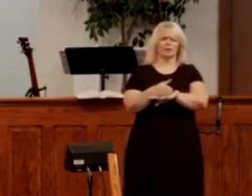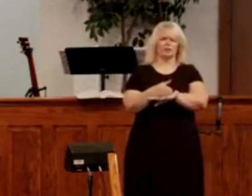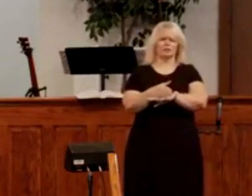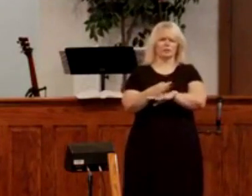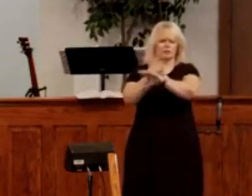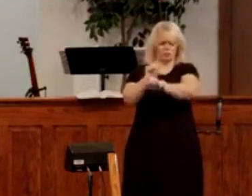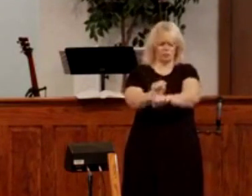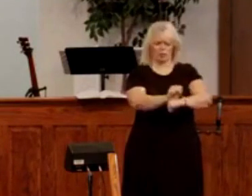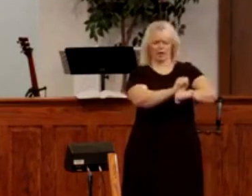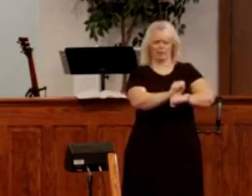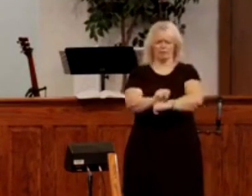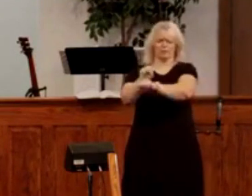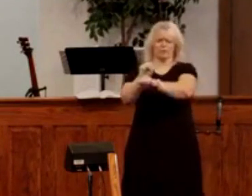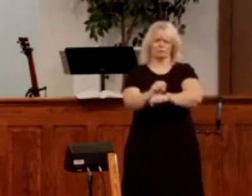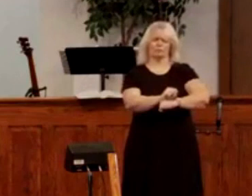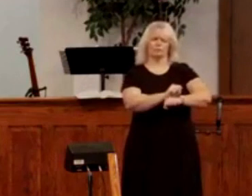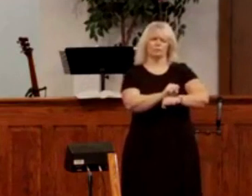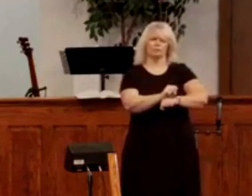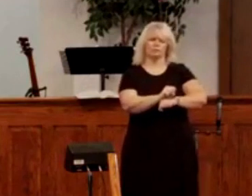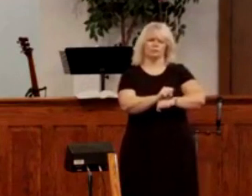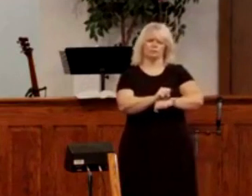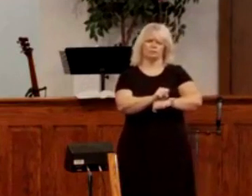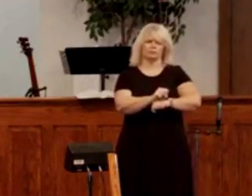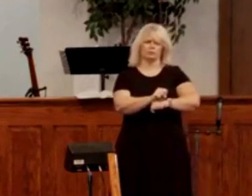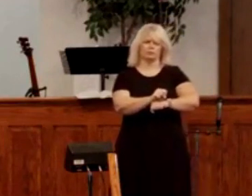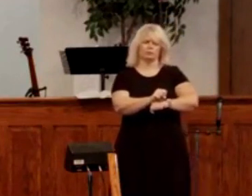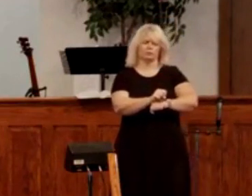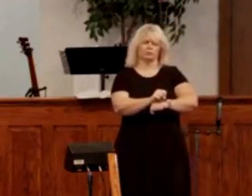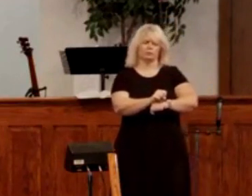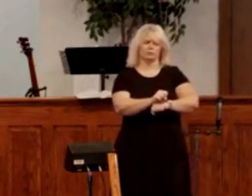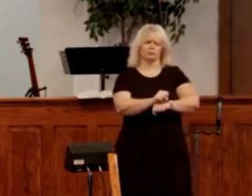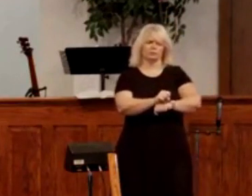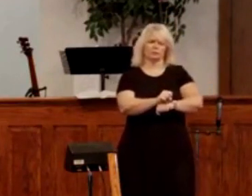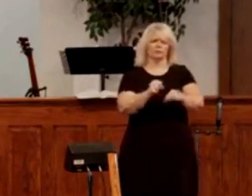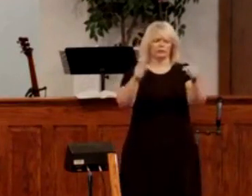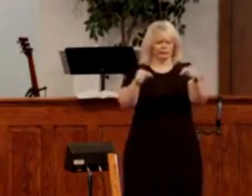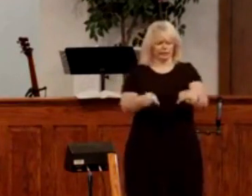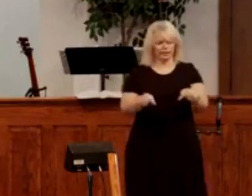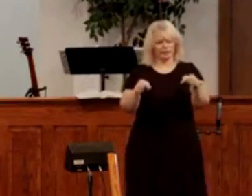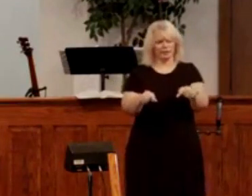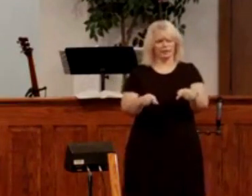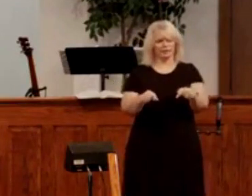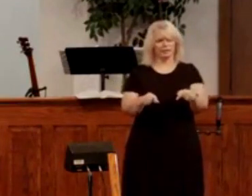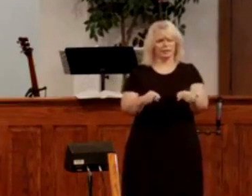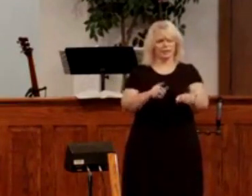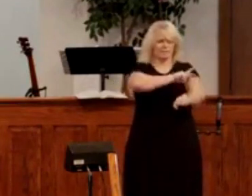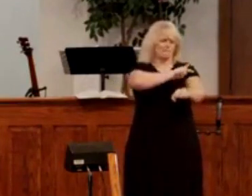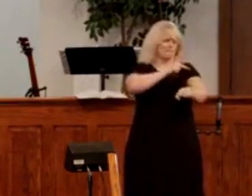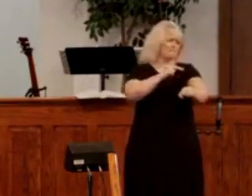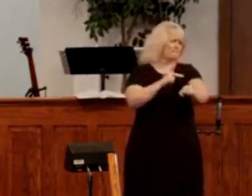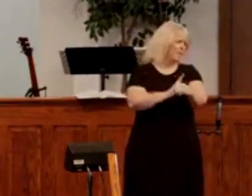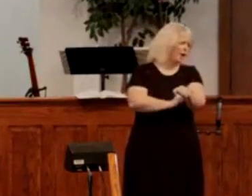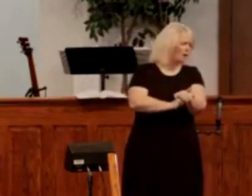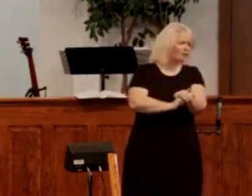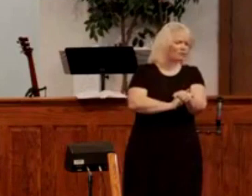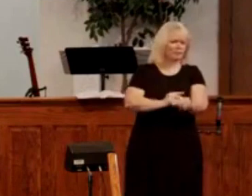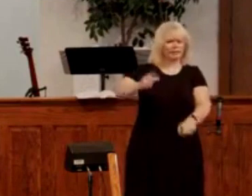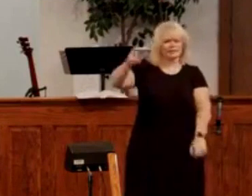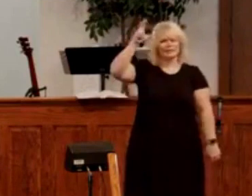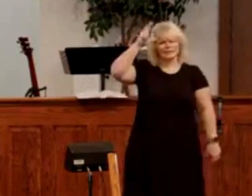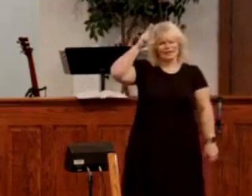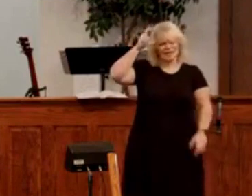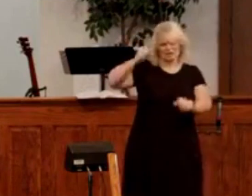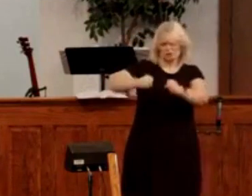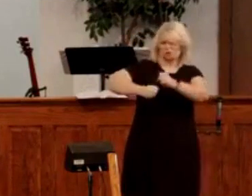bound. We were misled and bound. And this is powerful because Satan is stronger than we give him credit